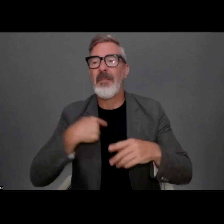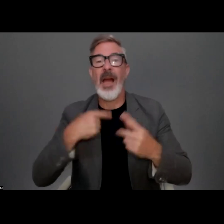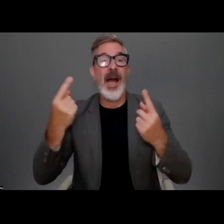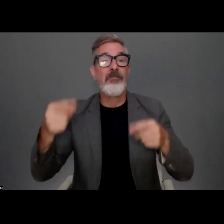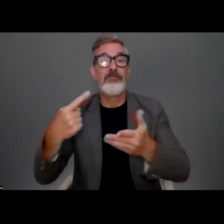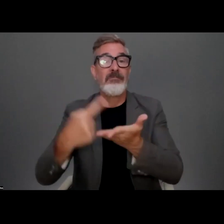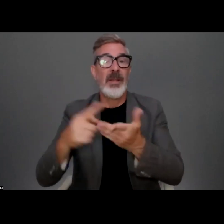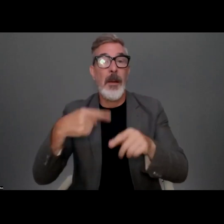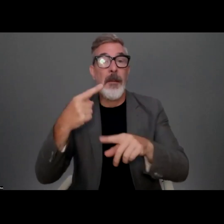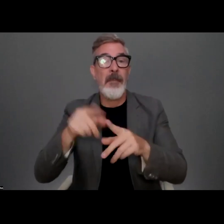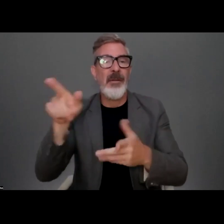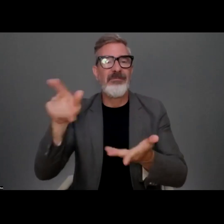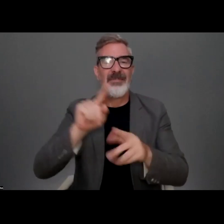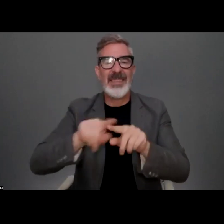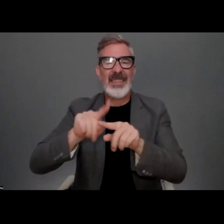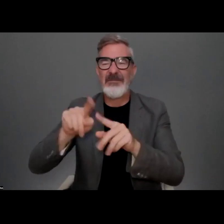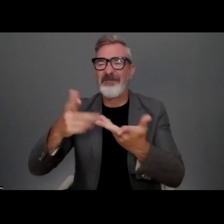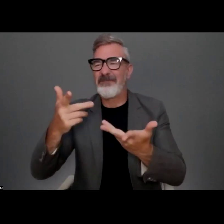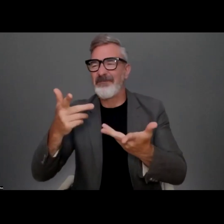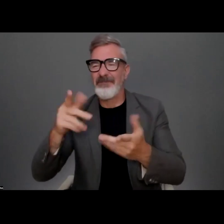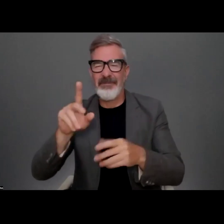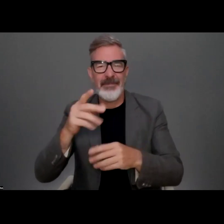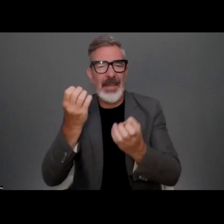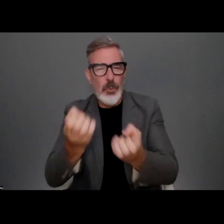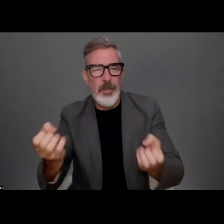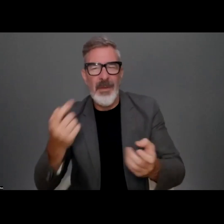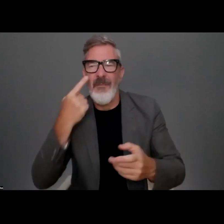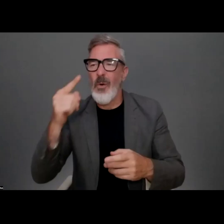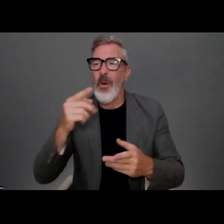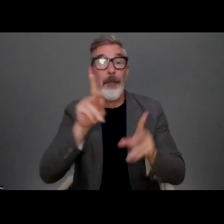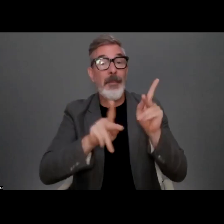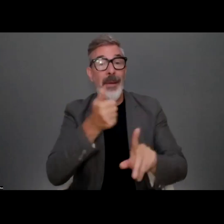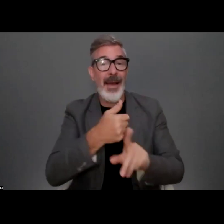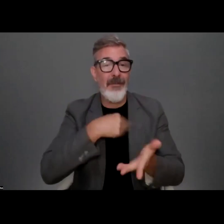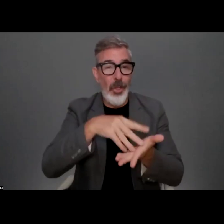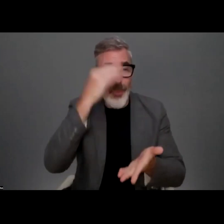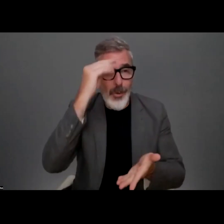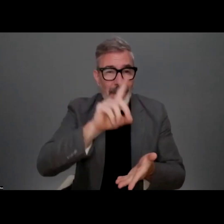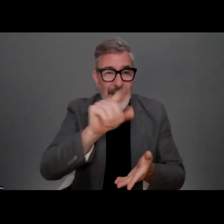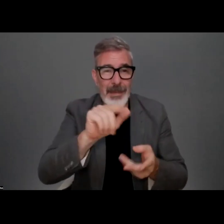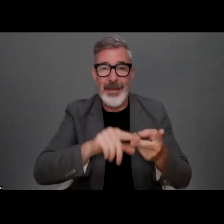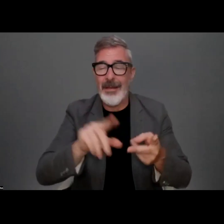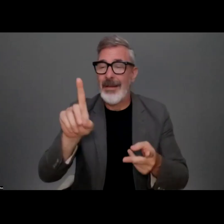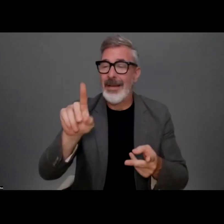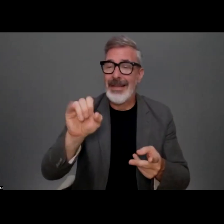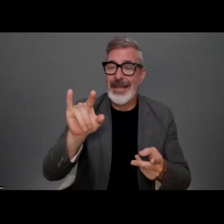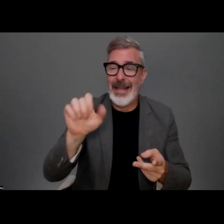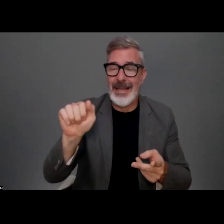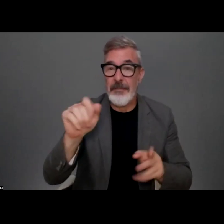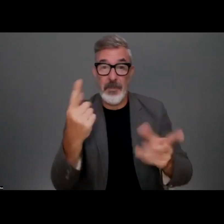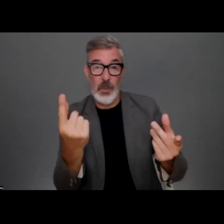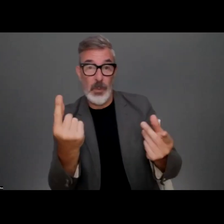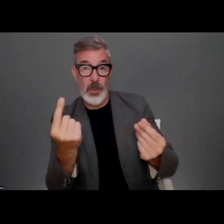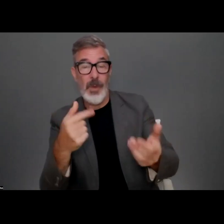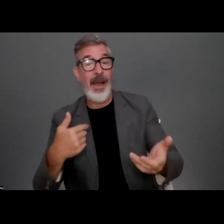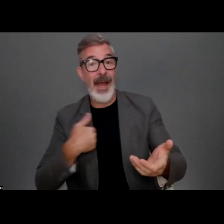dyslexia or low reading skills. And what it does is it reads out loud. You hold it in your hand and you